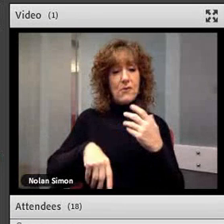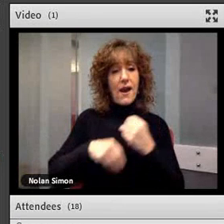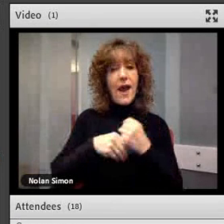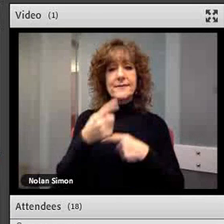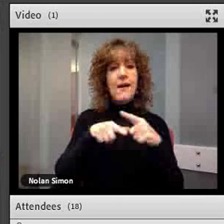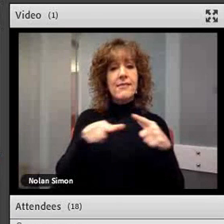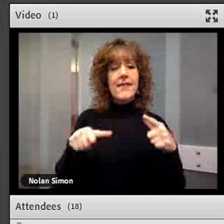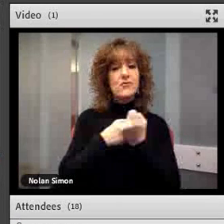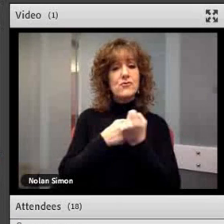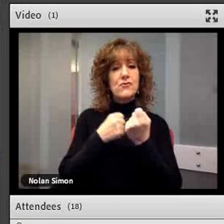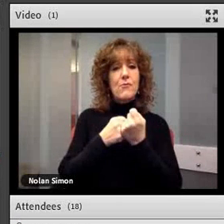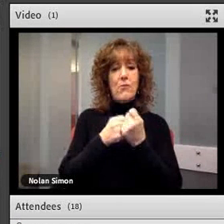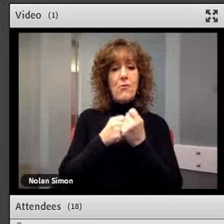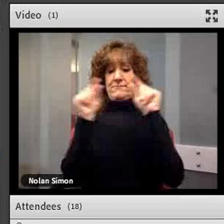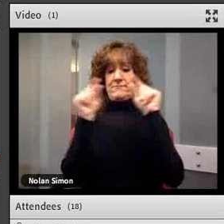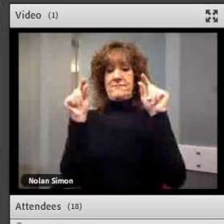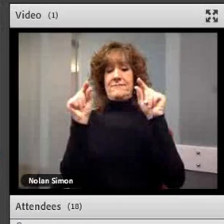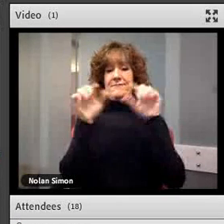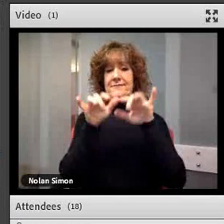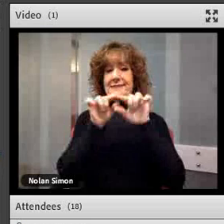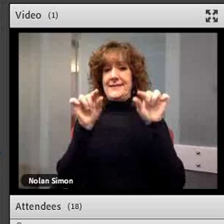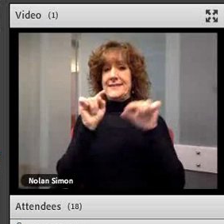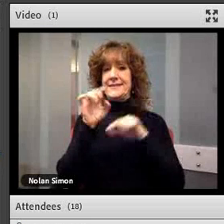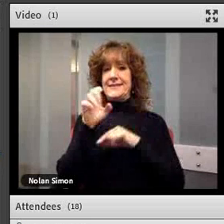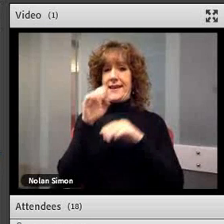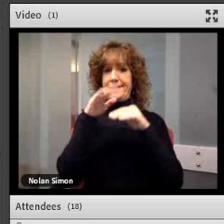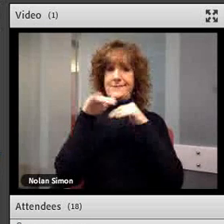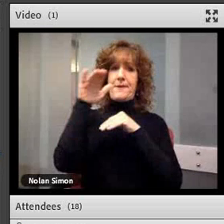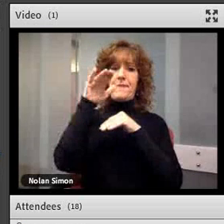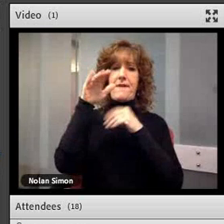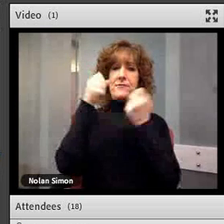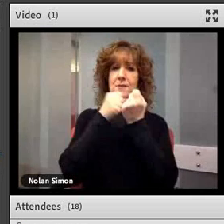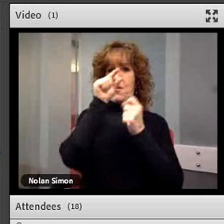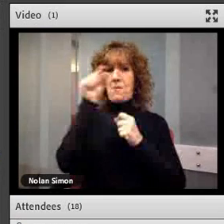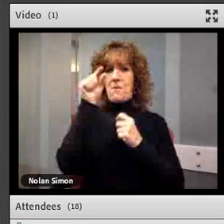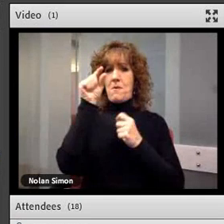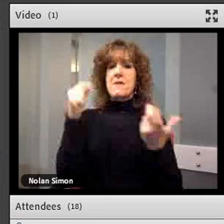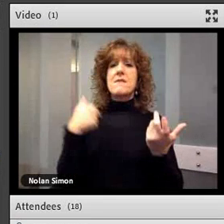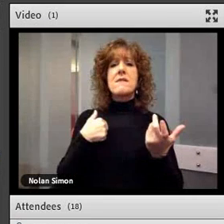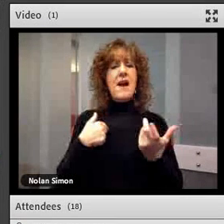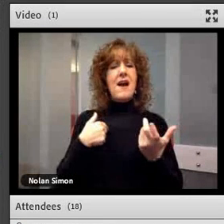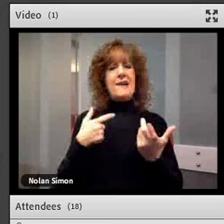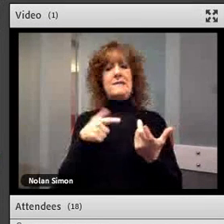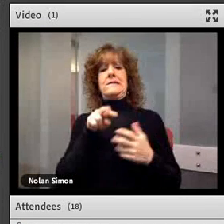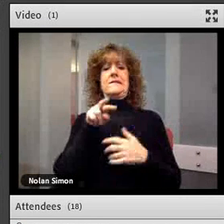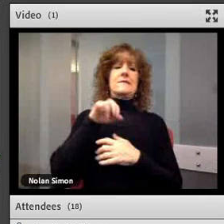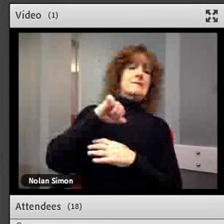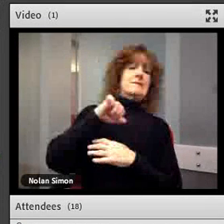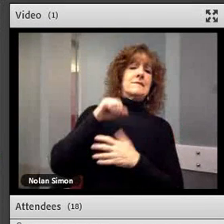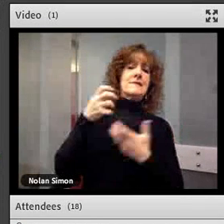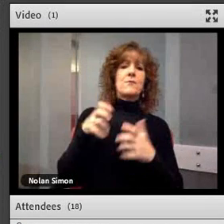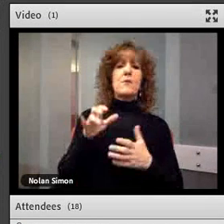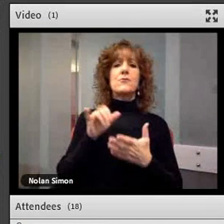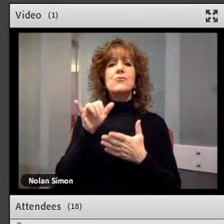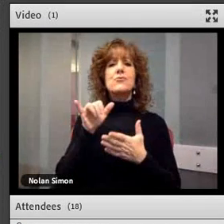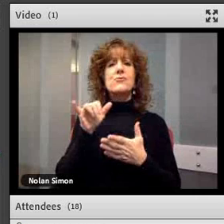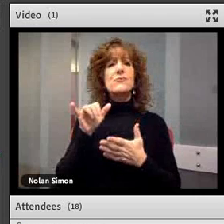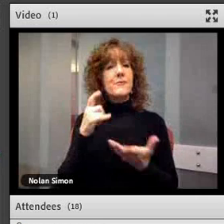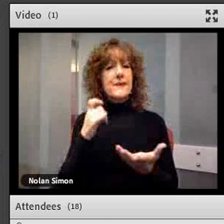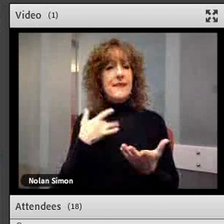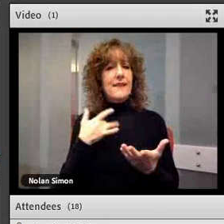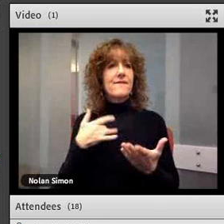language supports above text. And I really was very reluctant to do